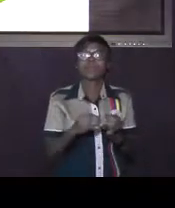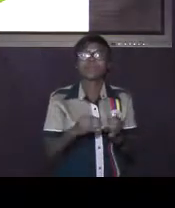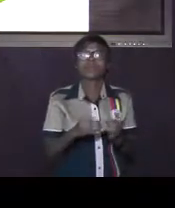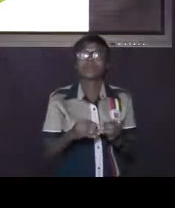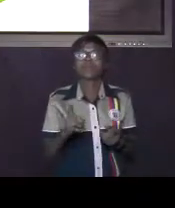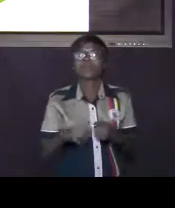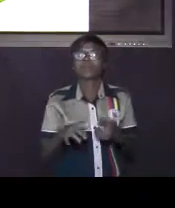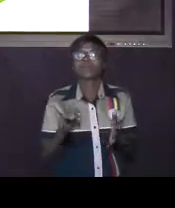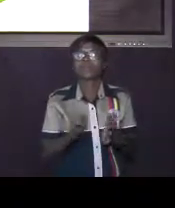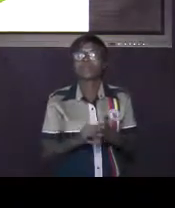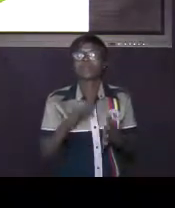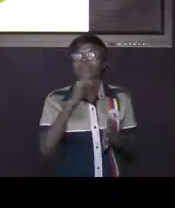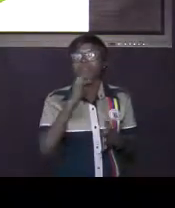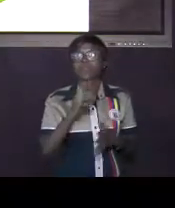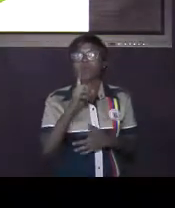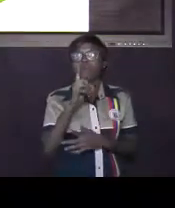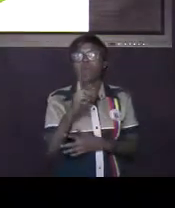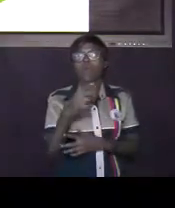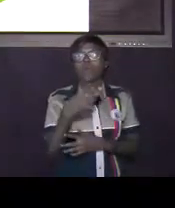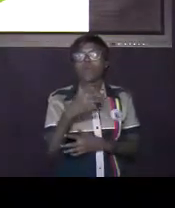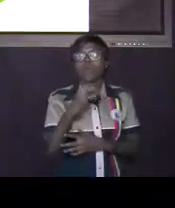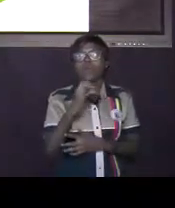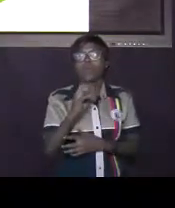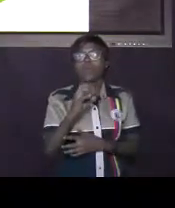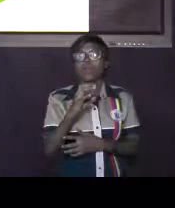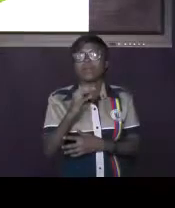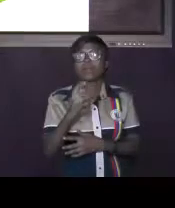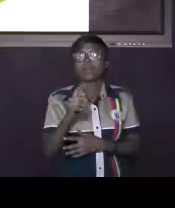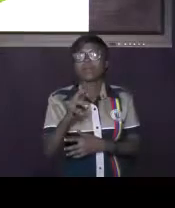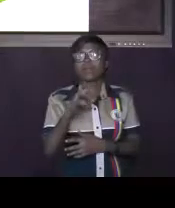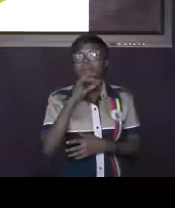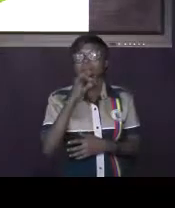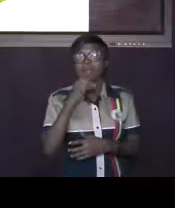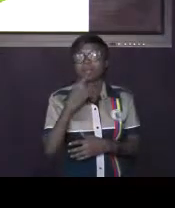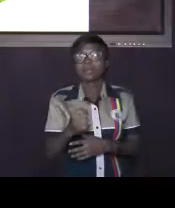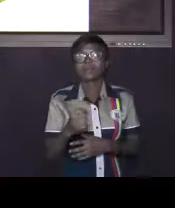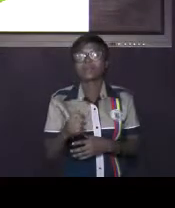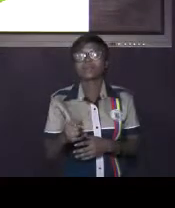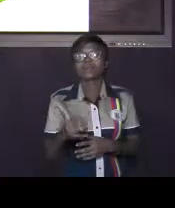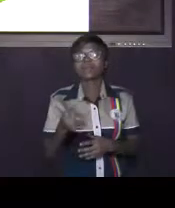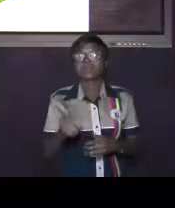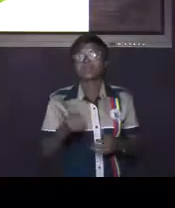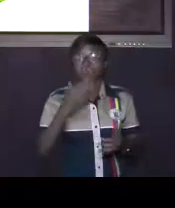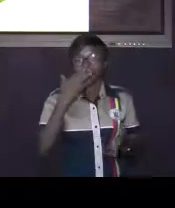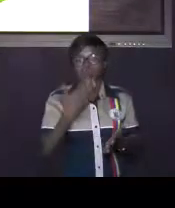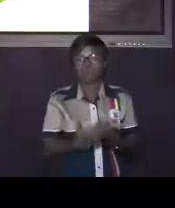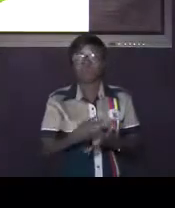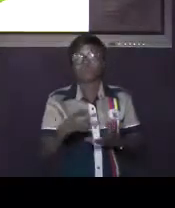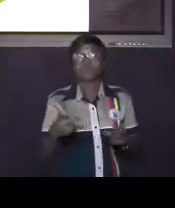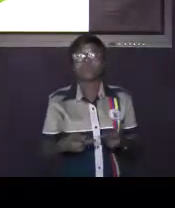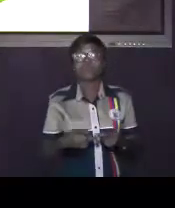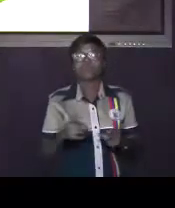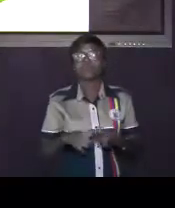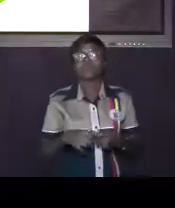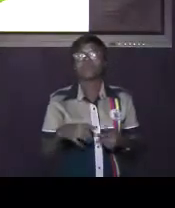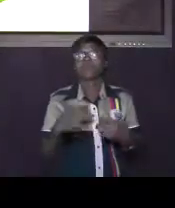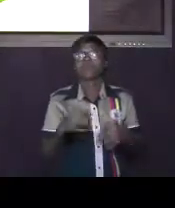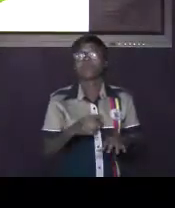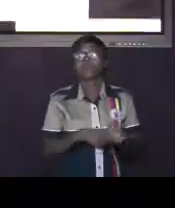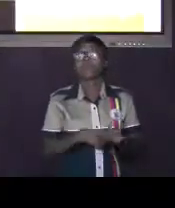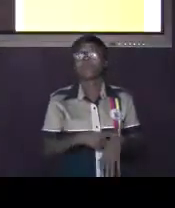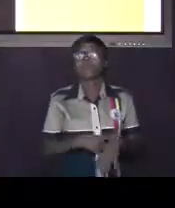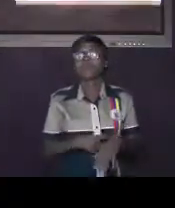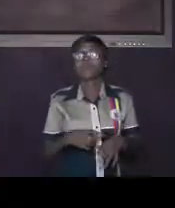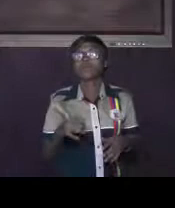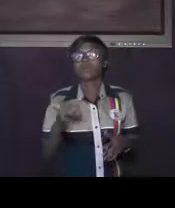addition to that is 1 hectare. 1 hectare is just a little bit bigger than a standard football